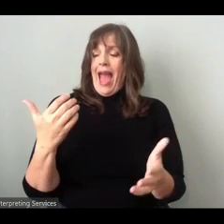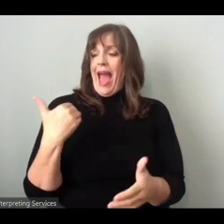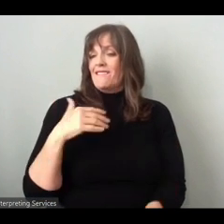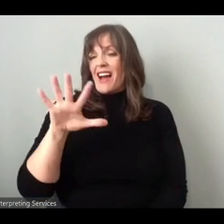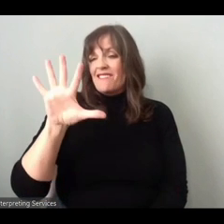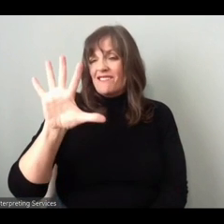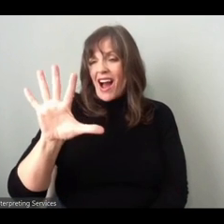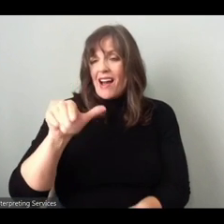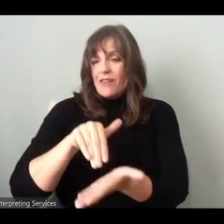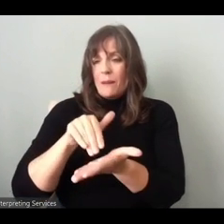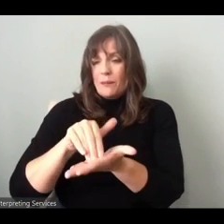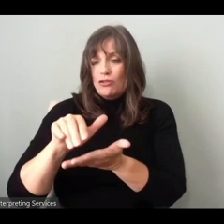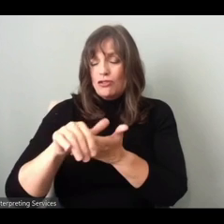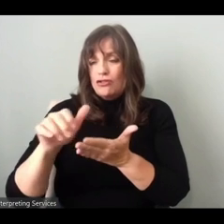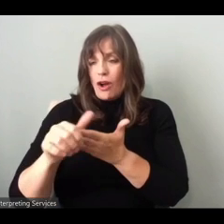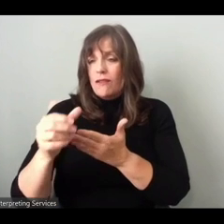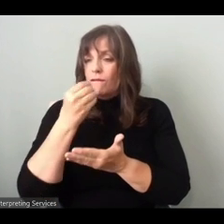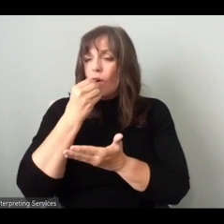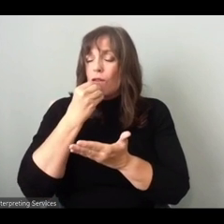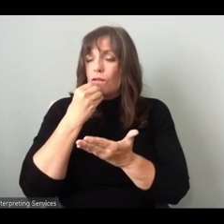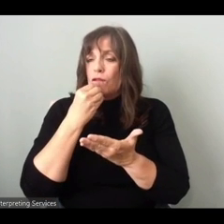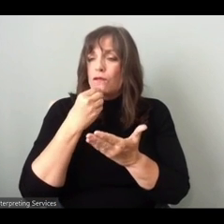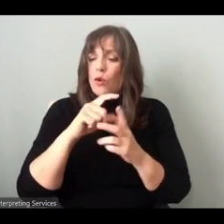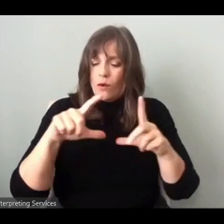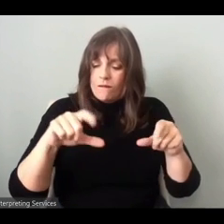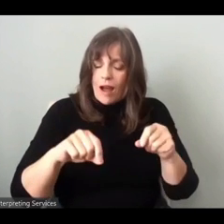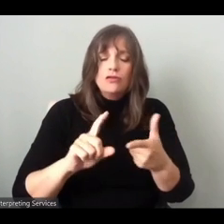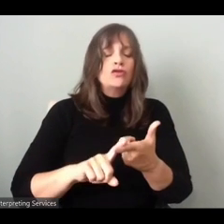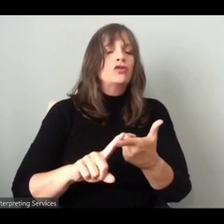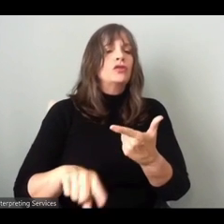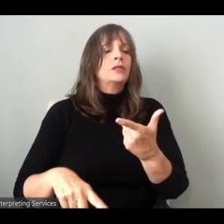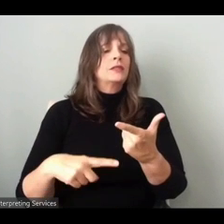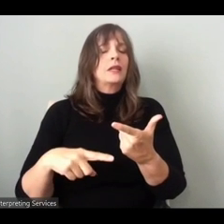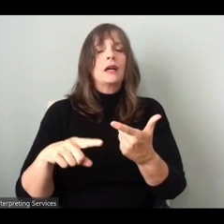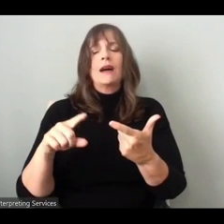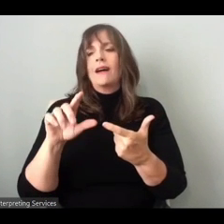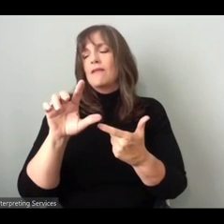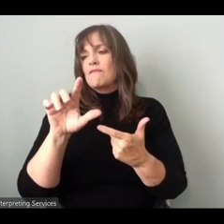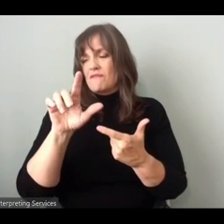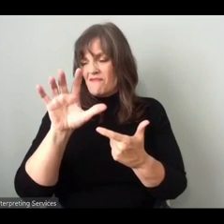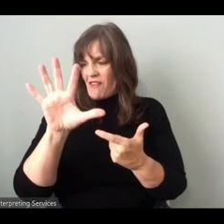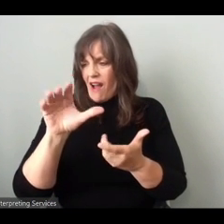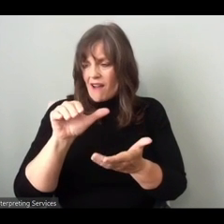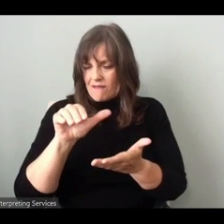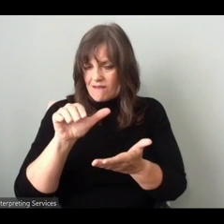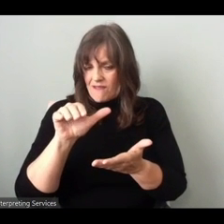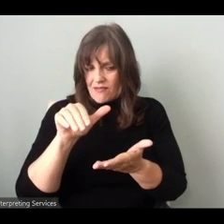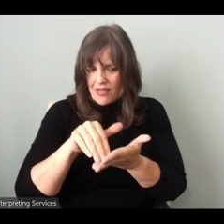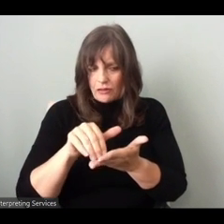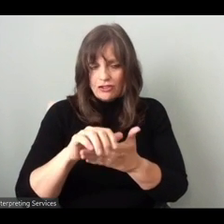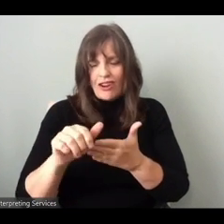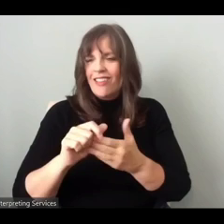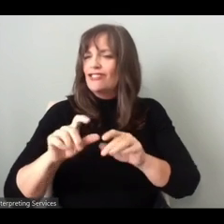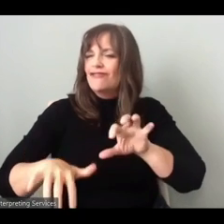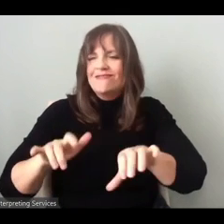vouchers, $2.5 million out the door for small business mitigation, and $1.5 million for our cultural and nonprofit community.